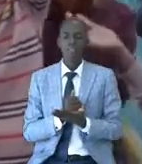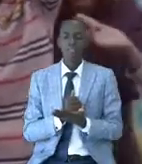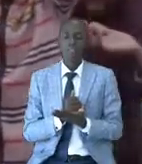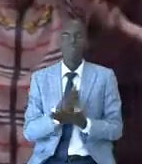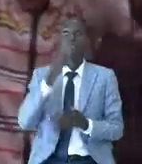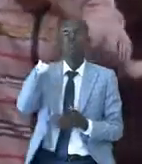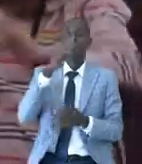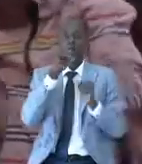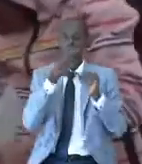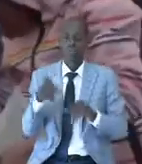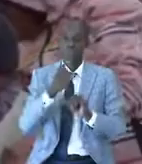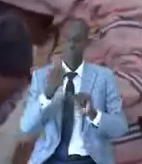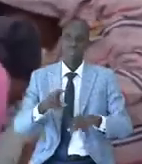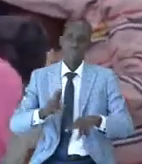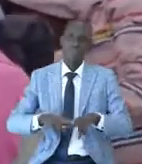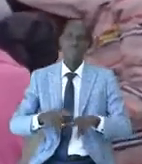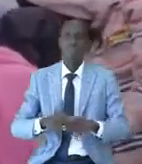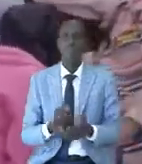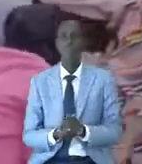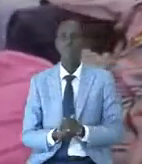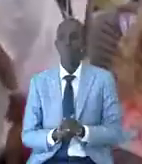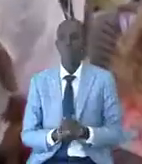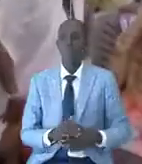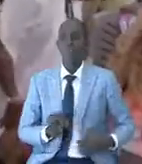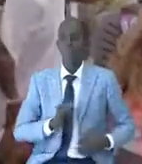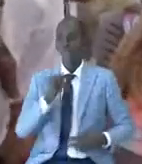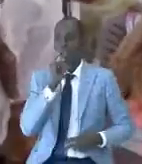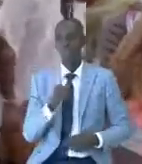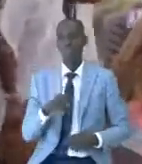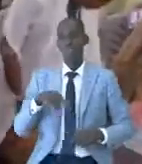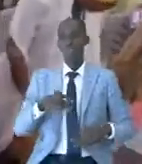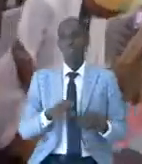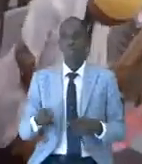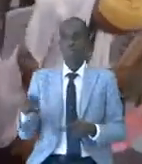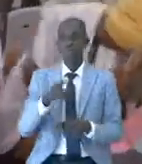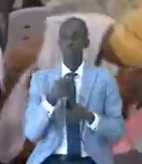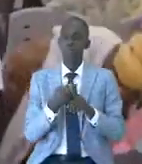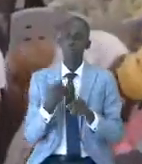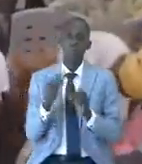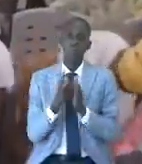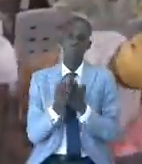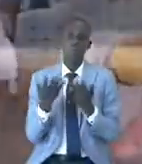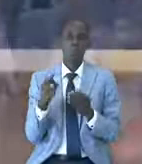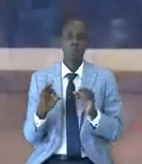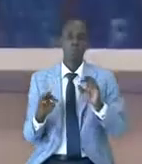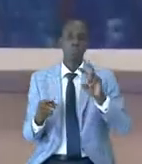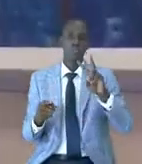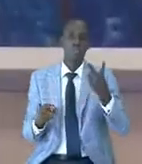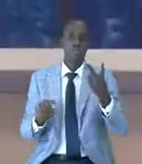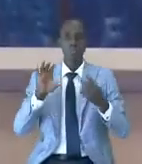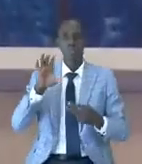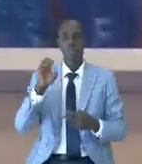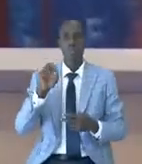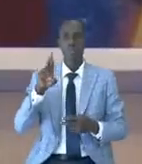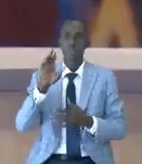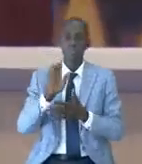God bless you. You can sit down. I'm reading to you from 2 Corinthians chapter 3 and